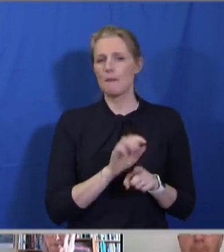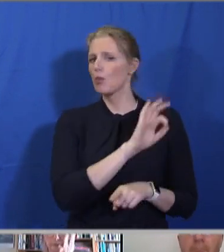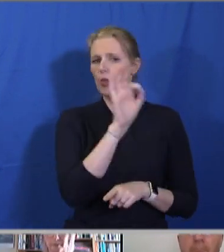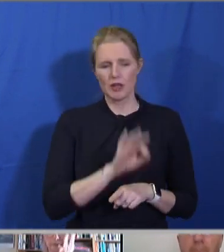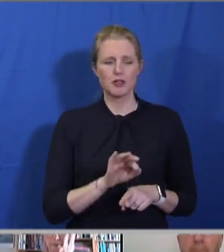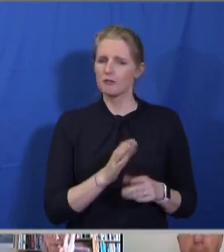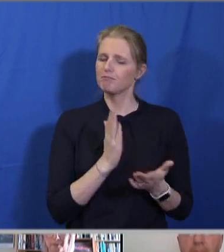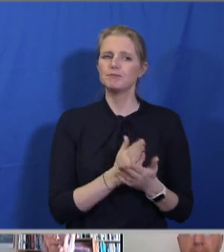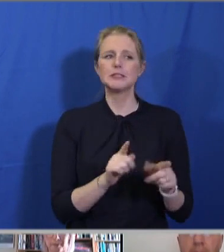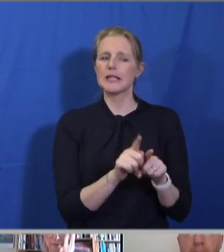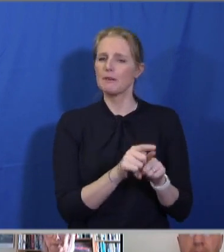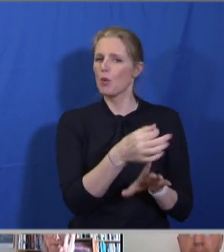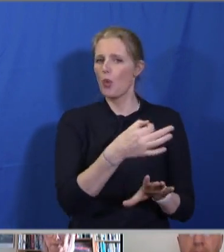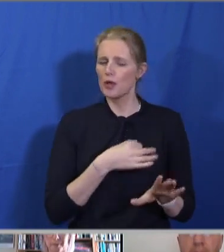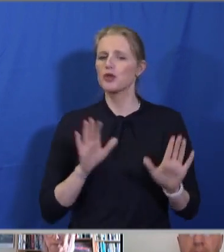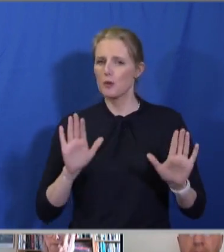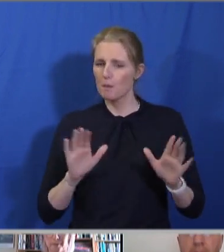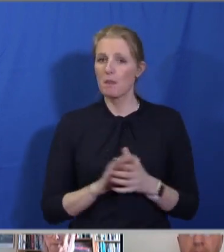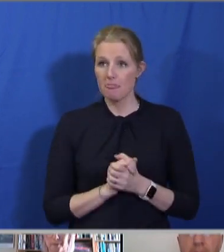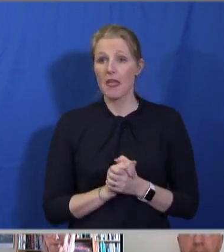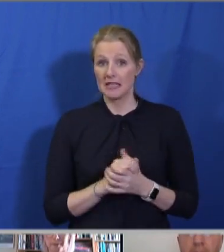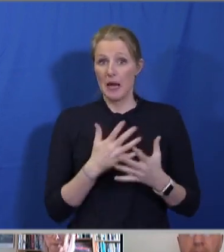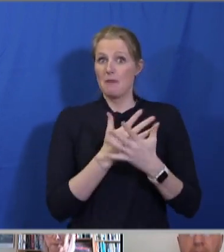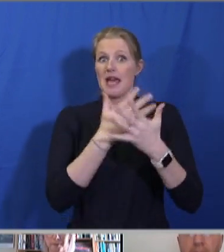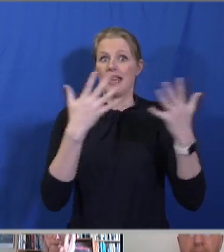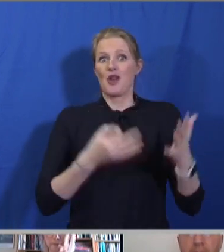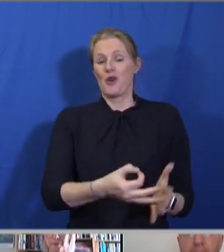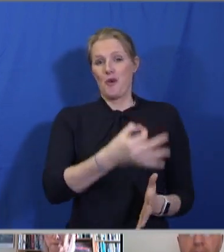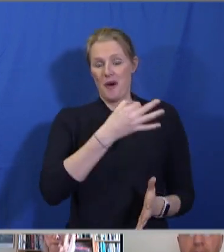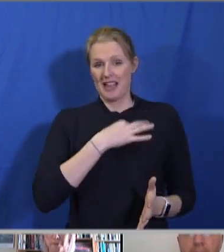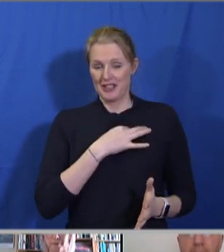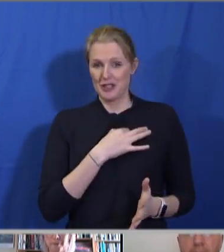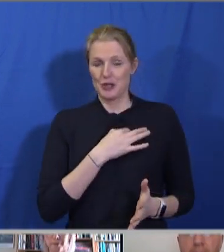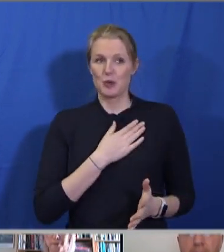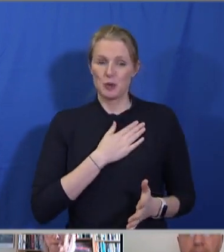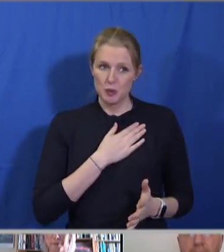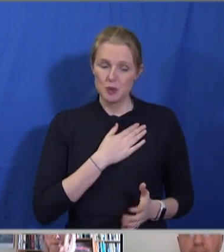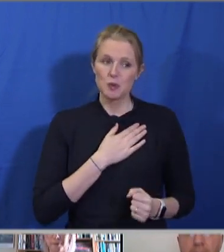People's Parliament. There's quite a lot in the question. I mean, in terms of the